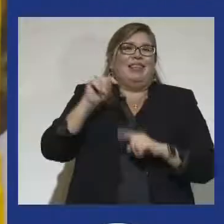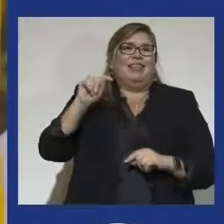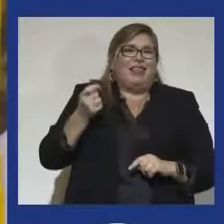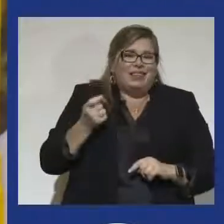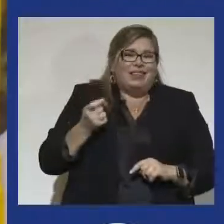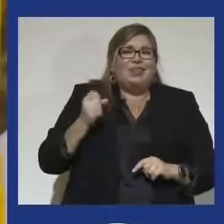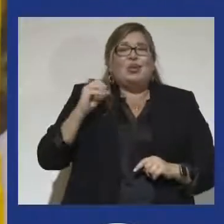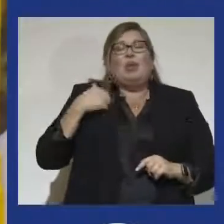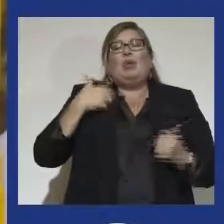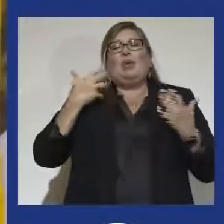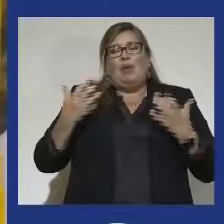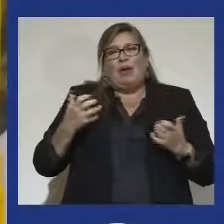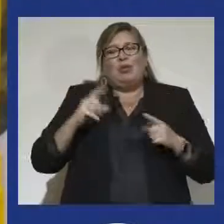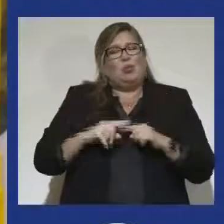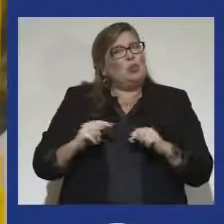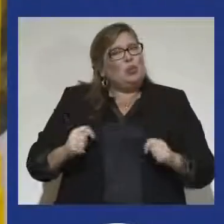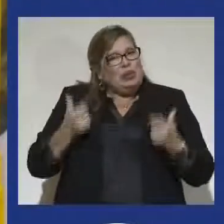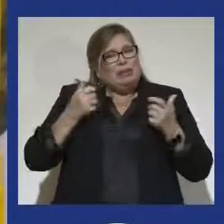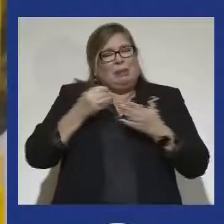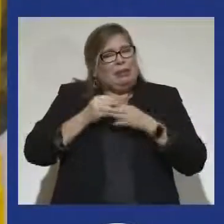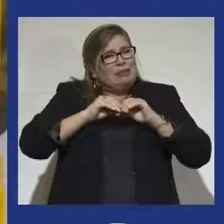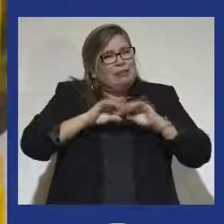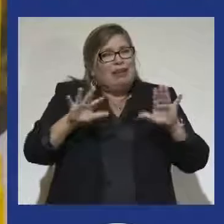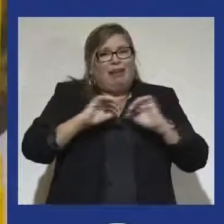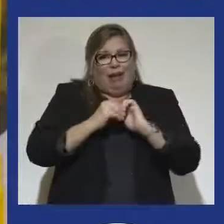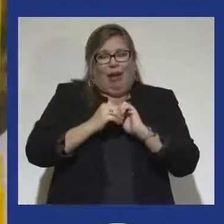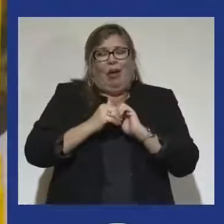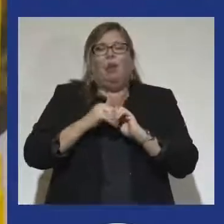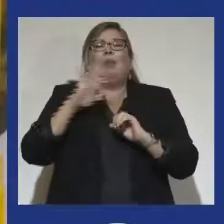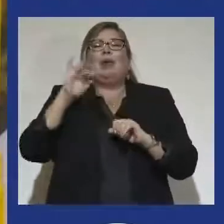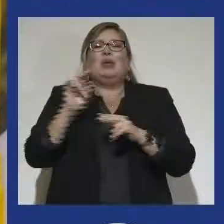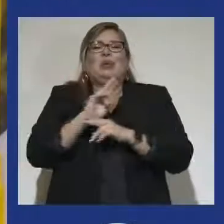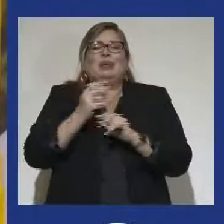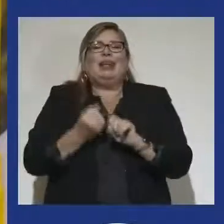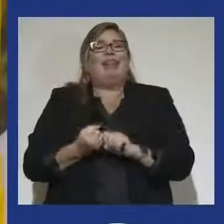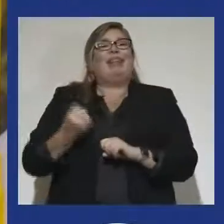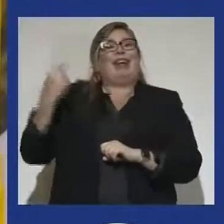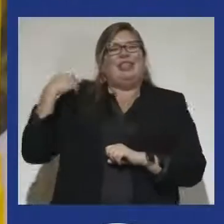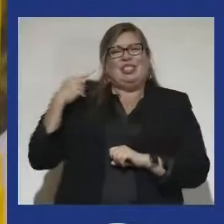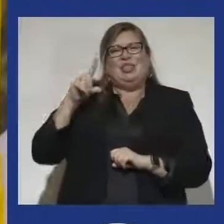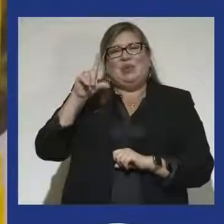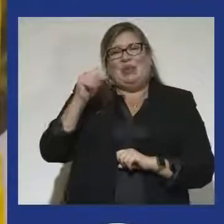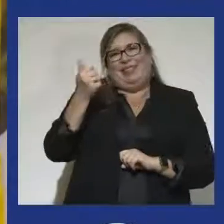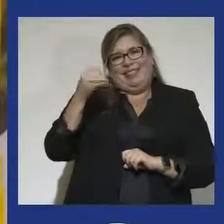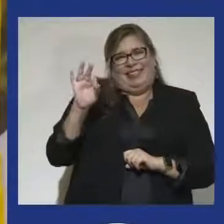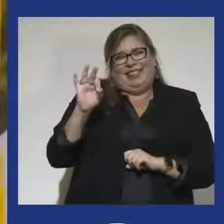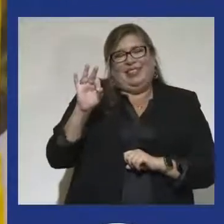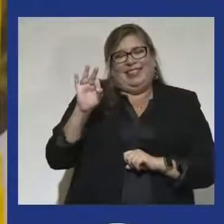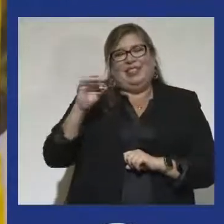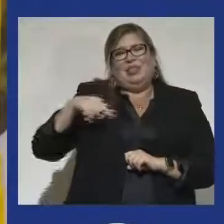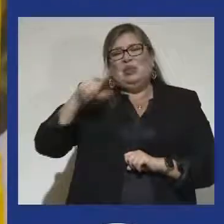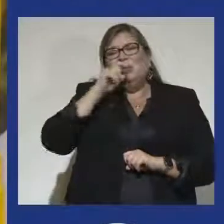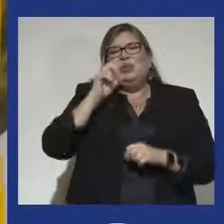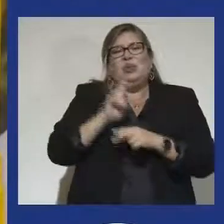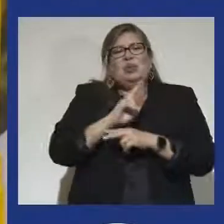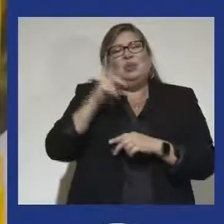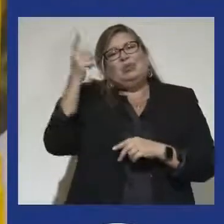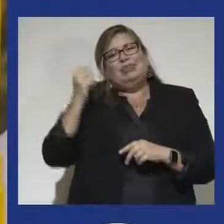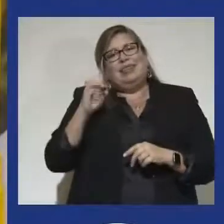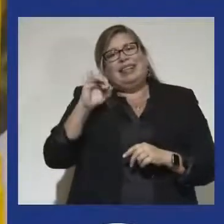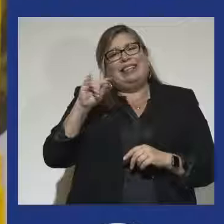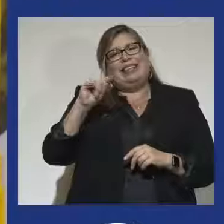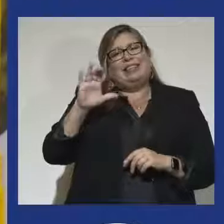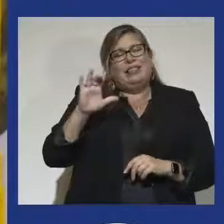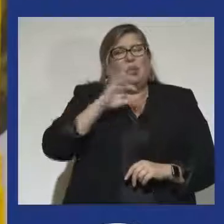so we wanted to go quickly, and that's why we used the 2019 recipients as the